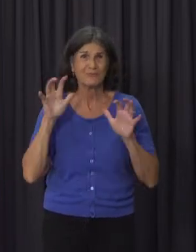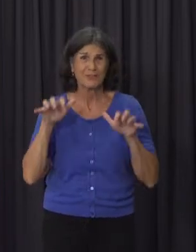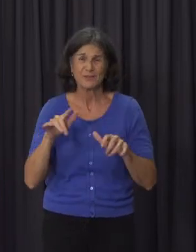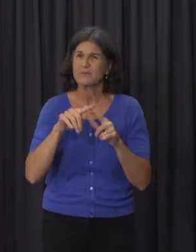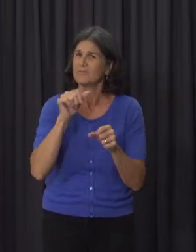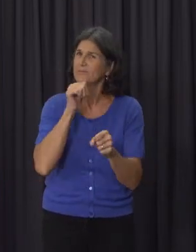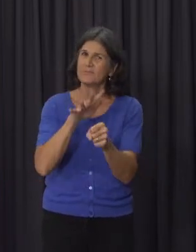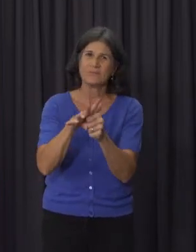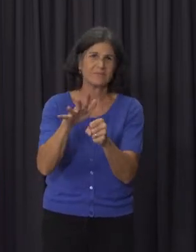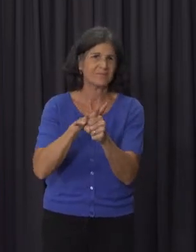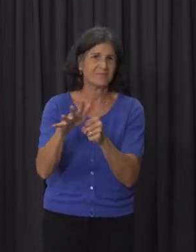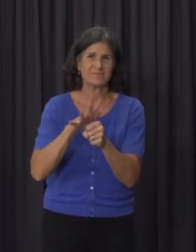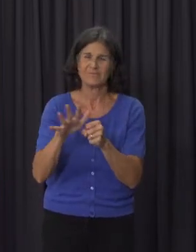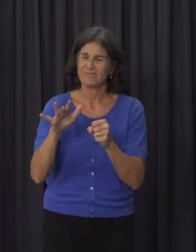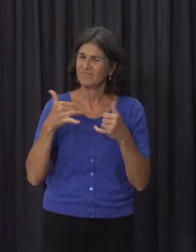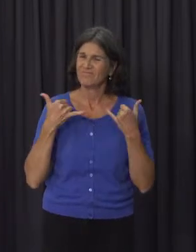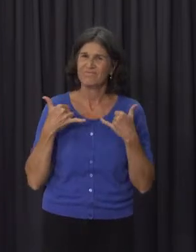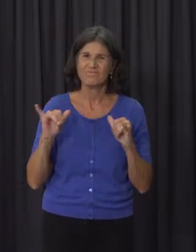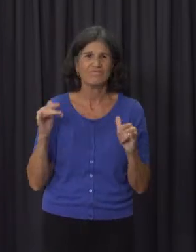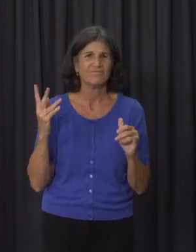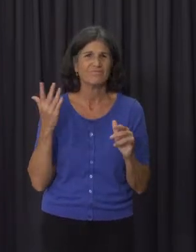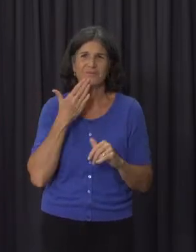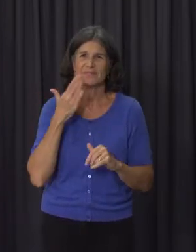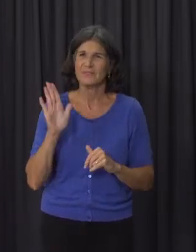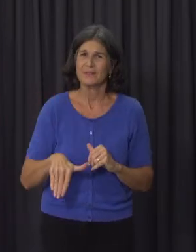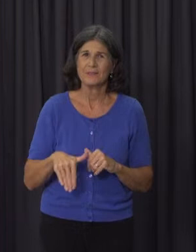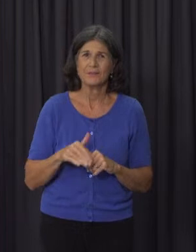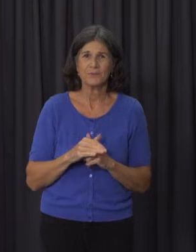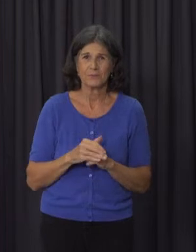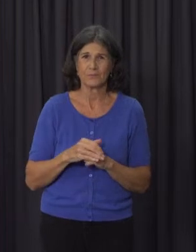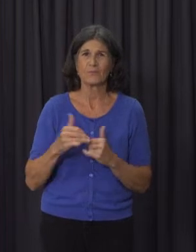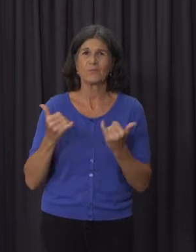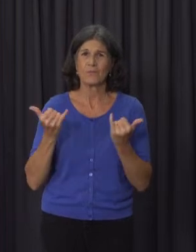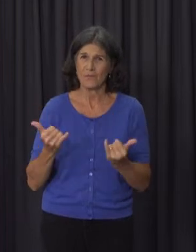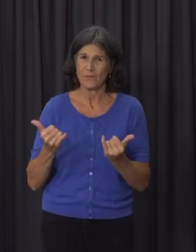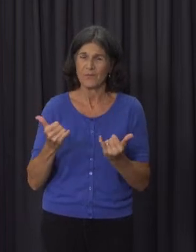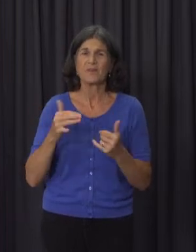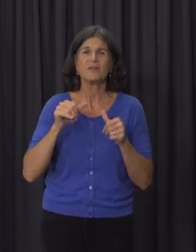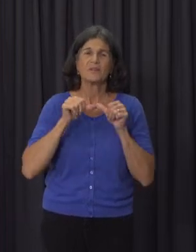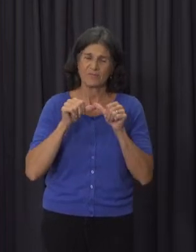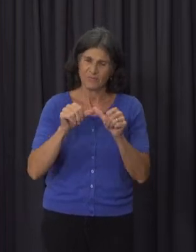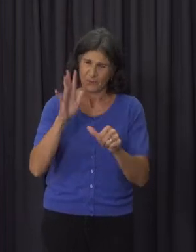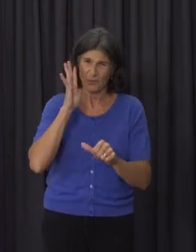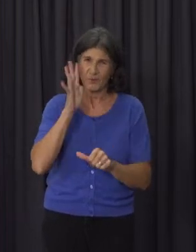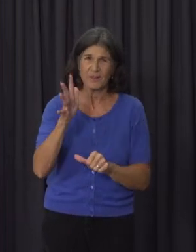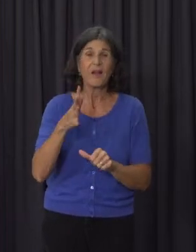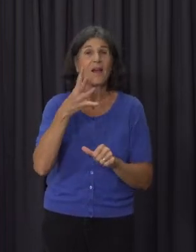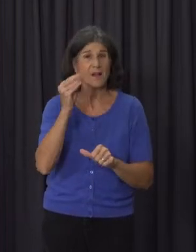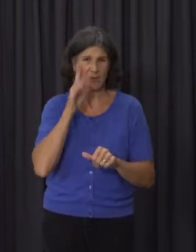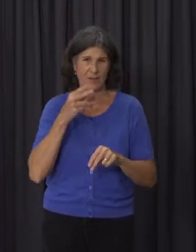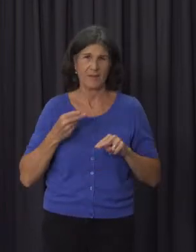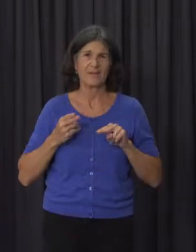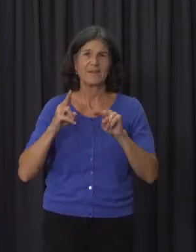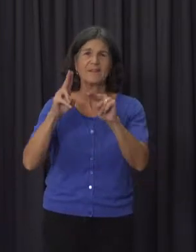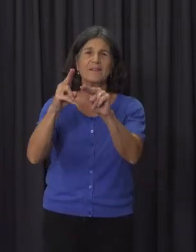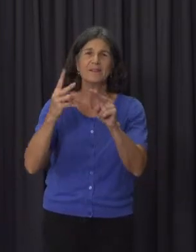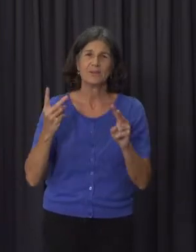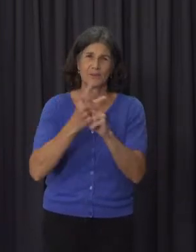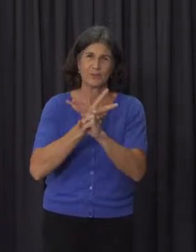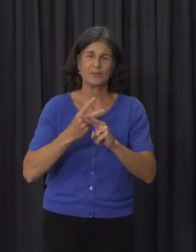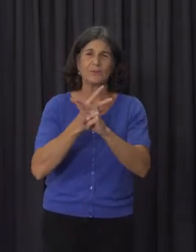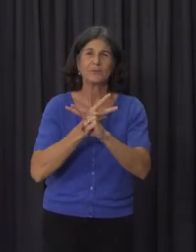will be watching conditions carefully as they can change quickly. We currently have over 1,500